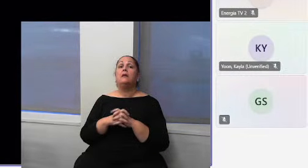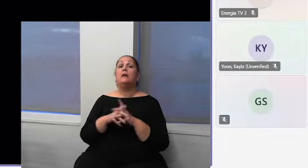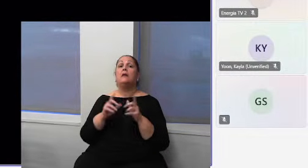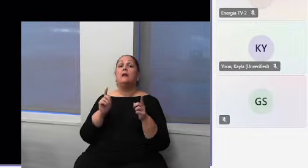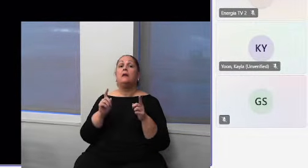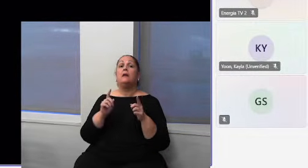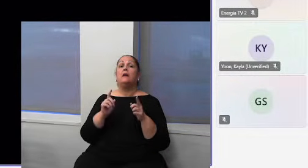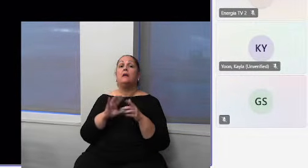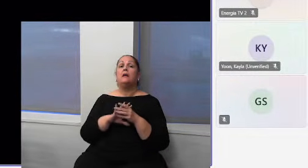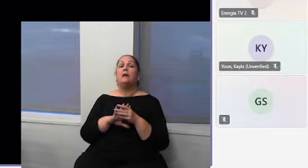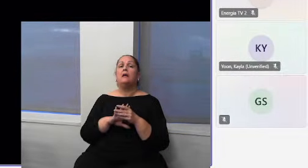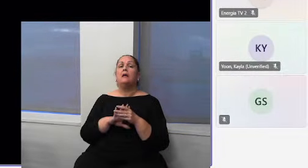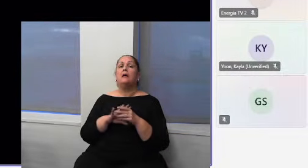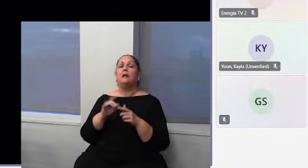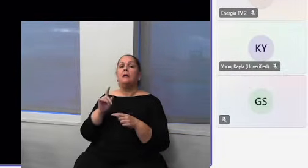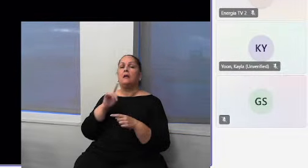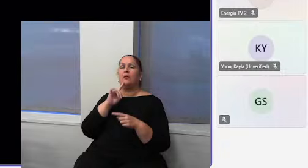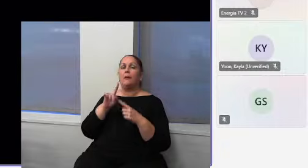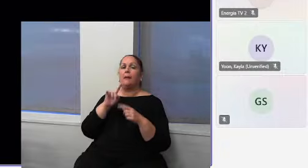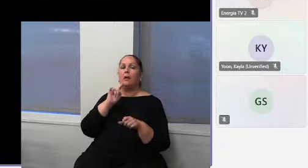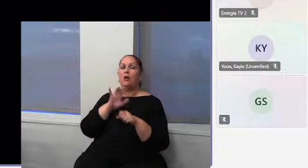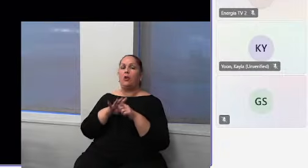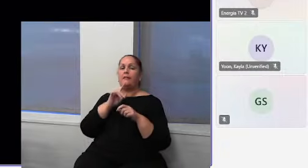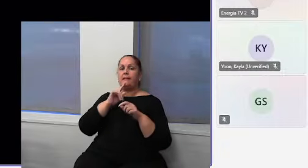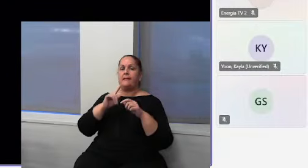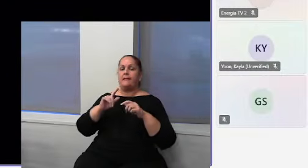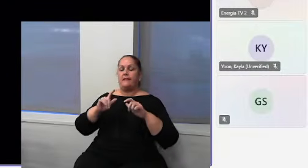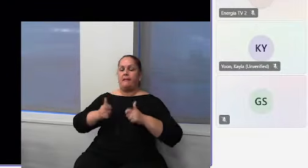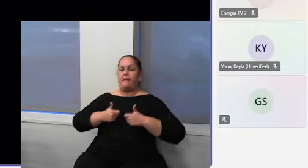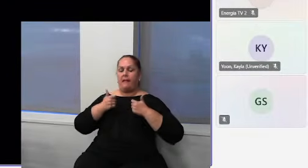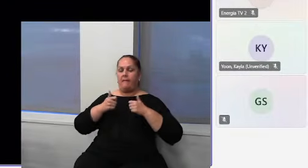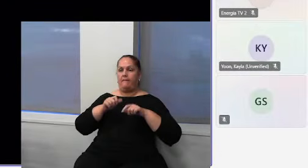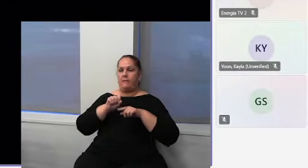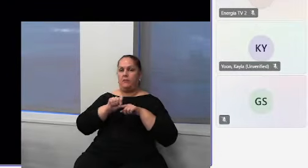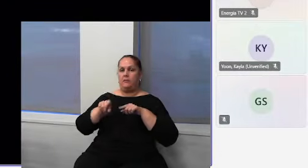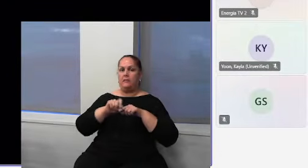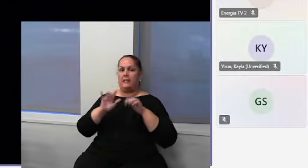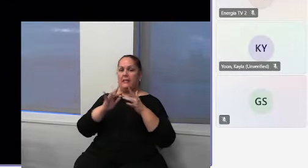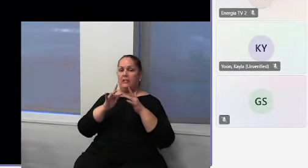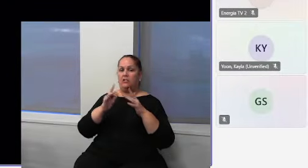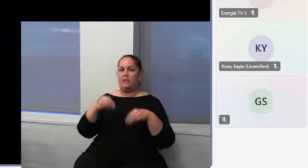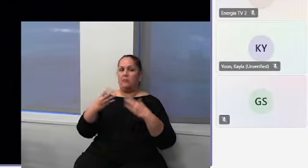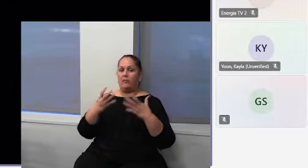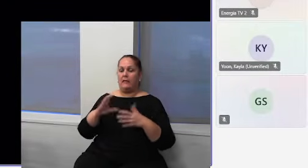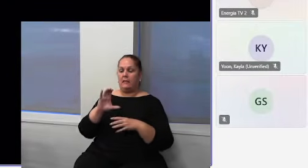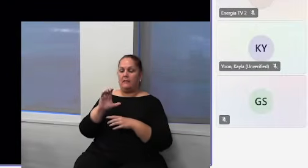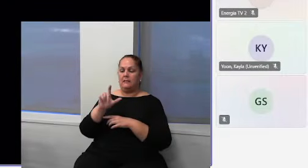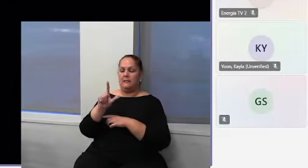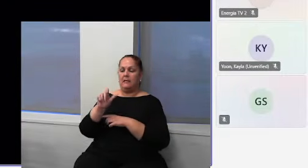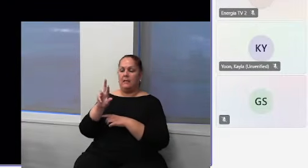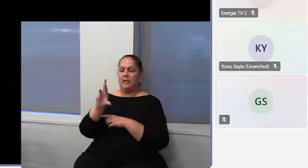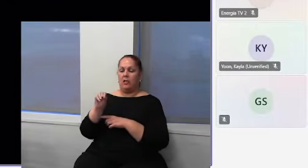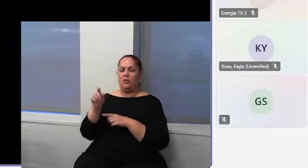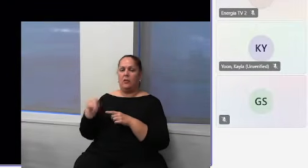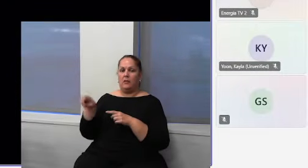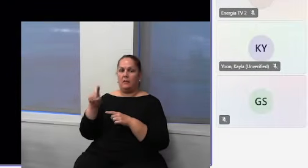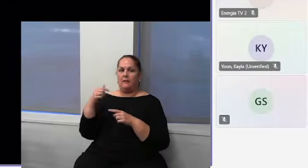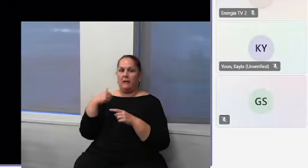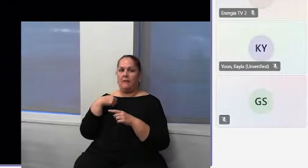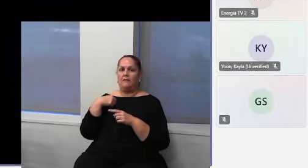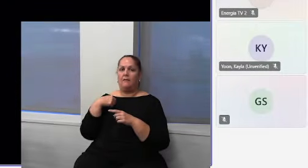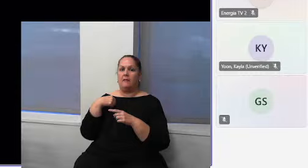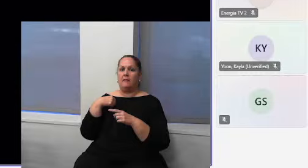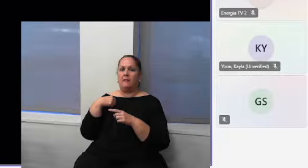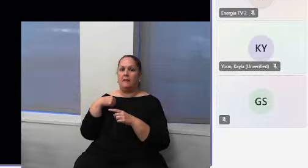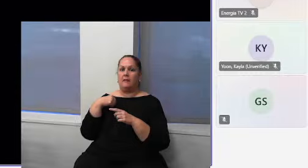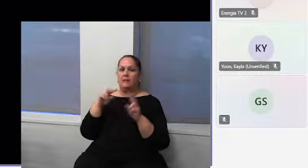Mr. Hempling, this is Commissioner Mateo. Regarding the transmission, our internet provider is Claro, and